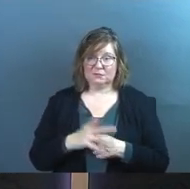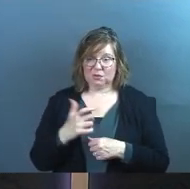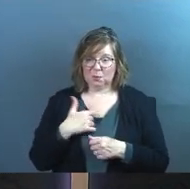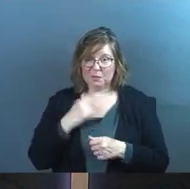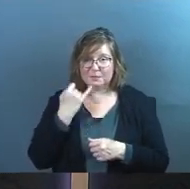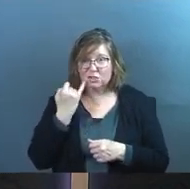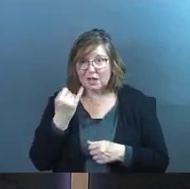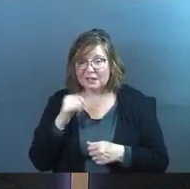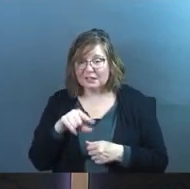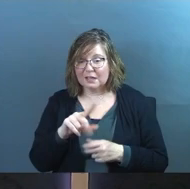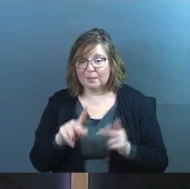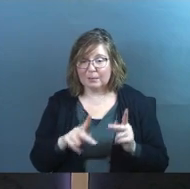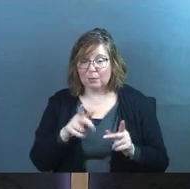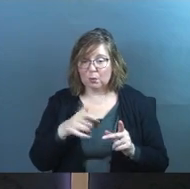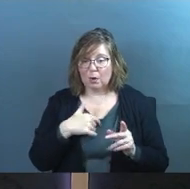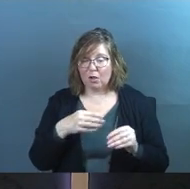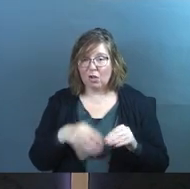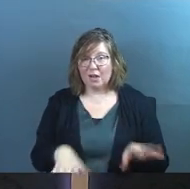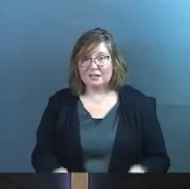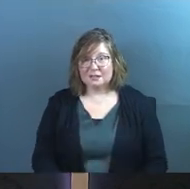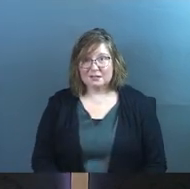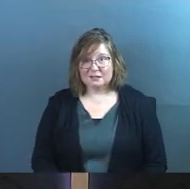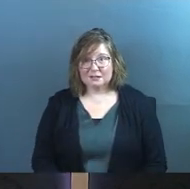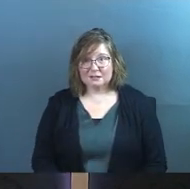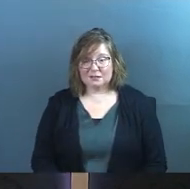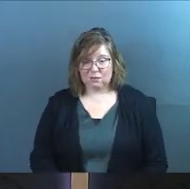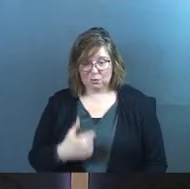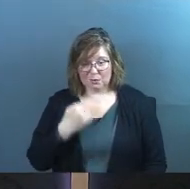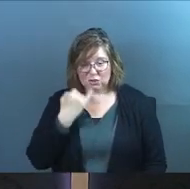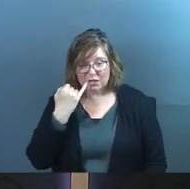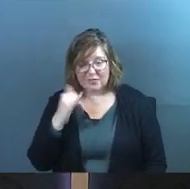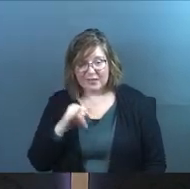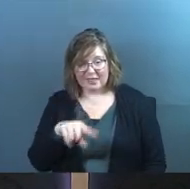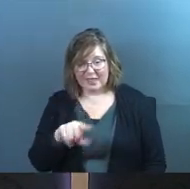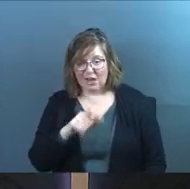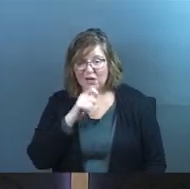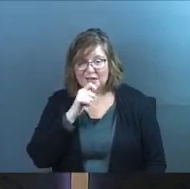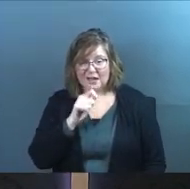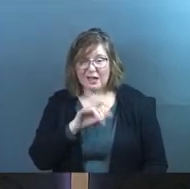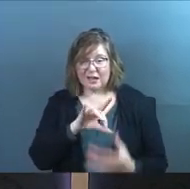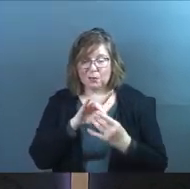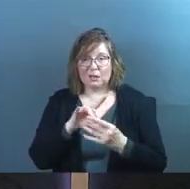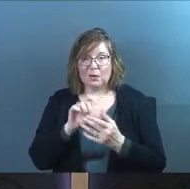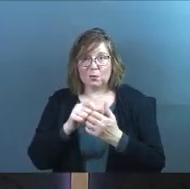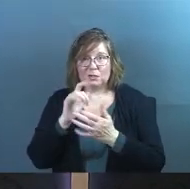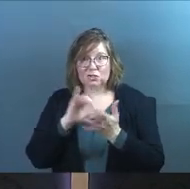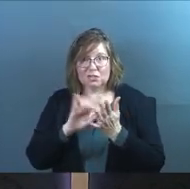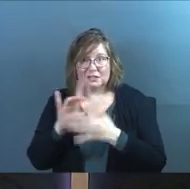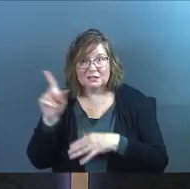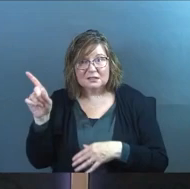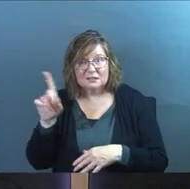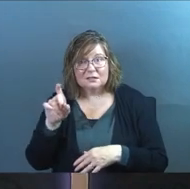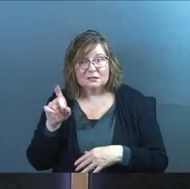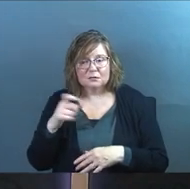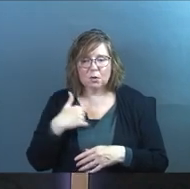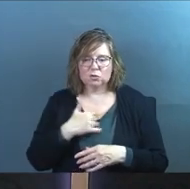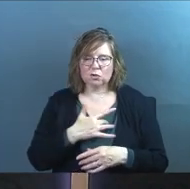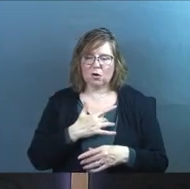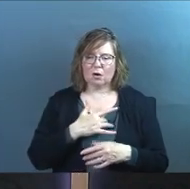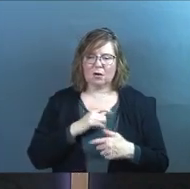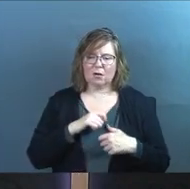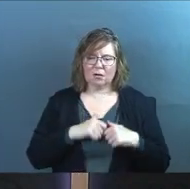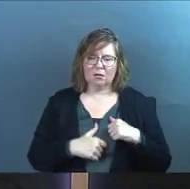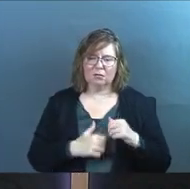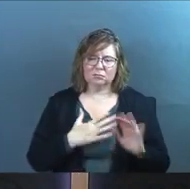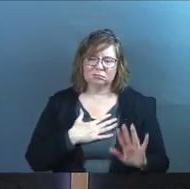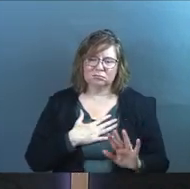Should we be jealous that there are people who are lost? Should we be jealous that they are not in relationship with Jesus? Or should our heart break